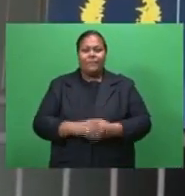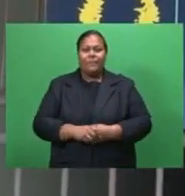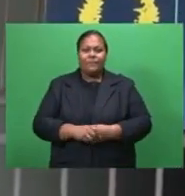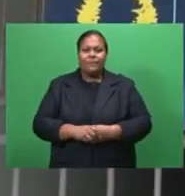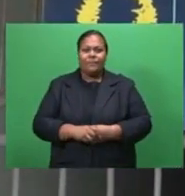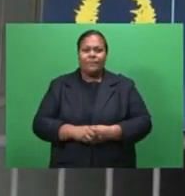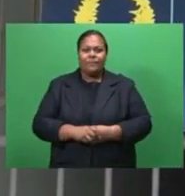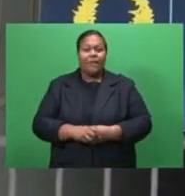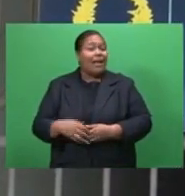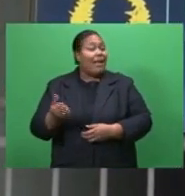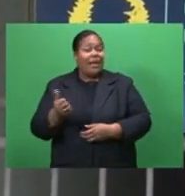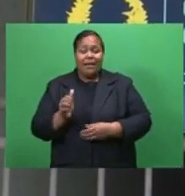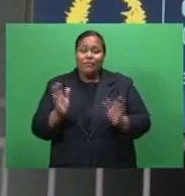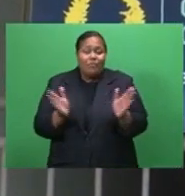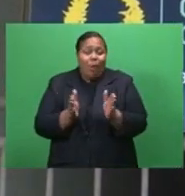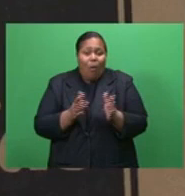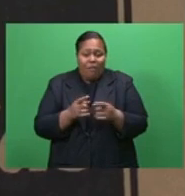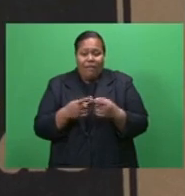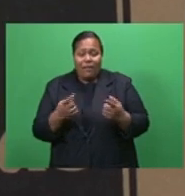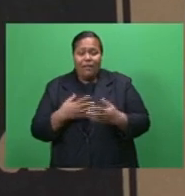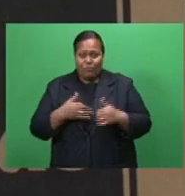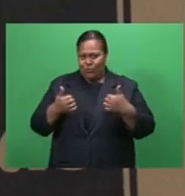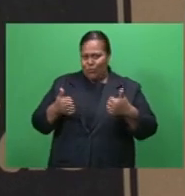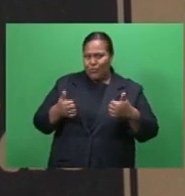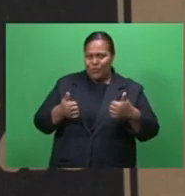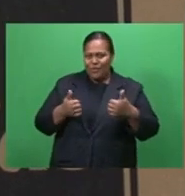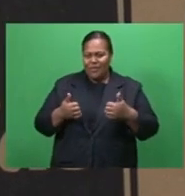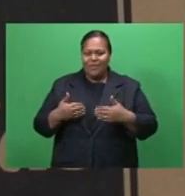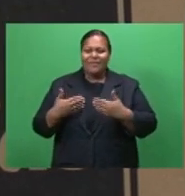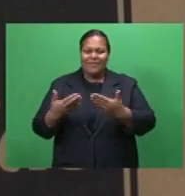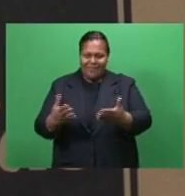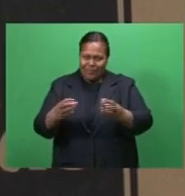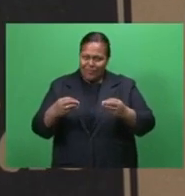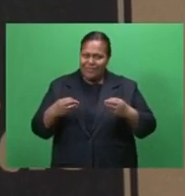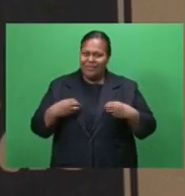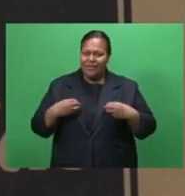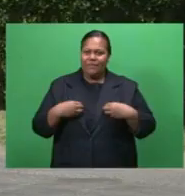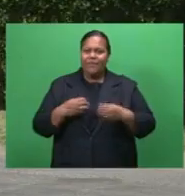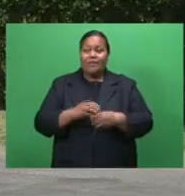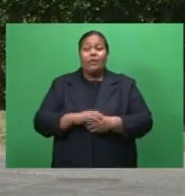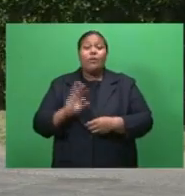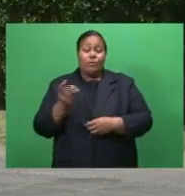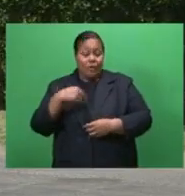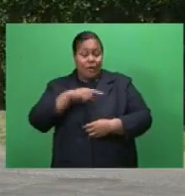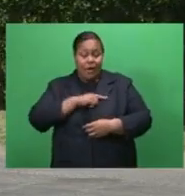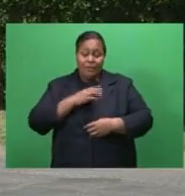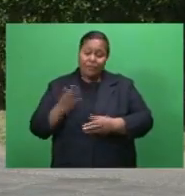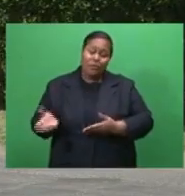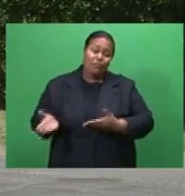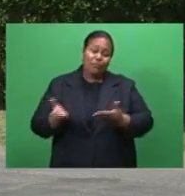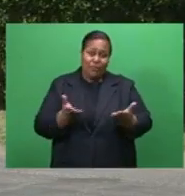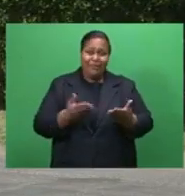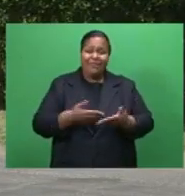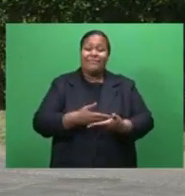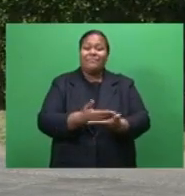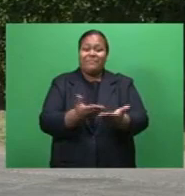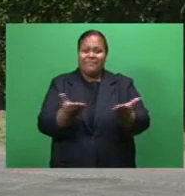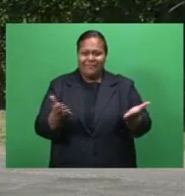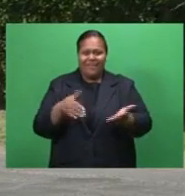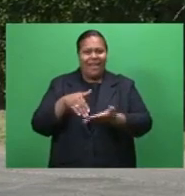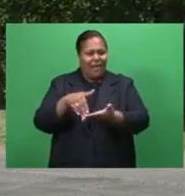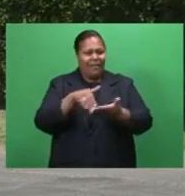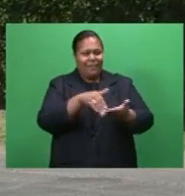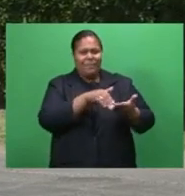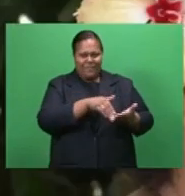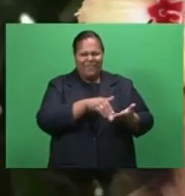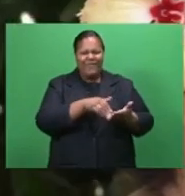any small thing would be good, and just the Rotary Club bringing things over has helped a lot, at least for the